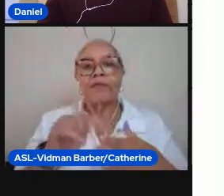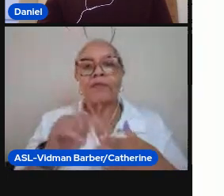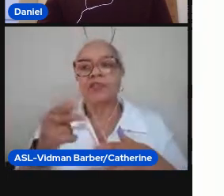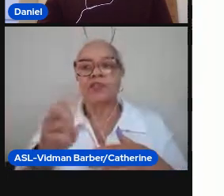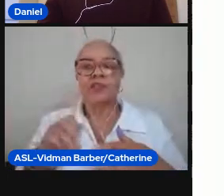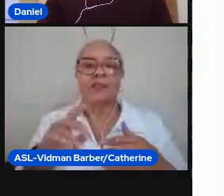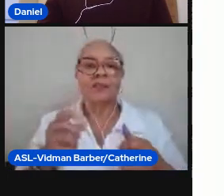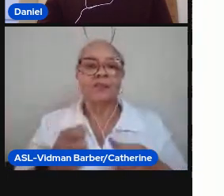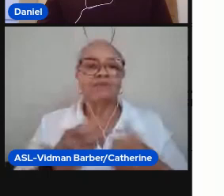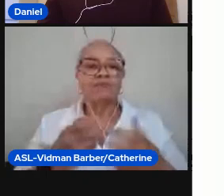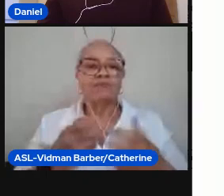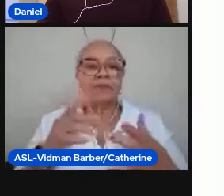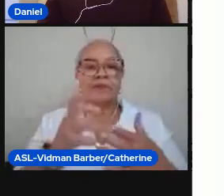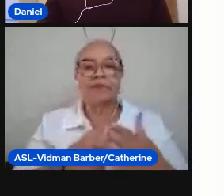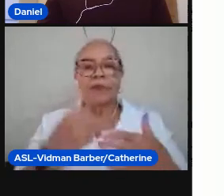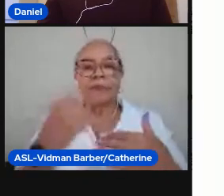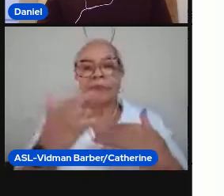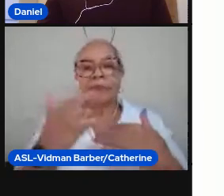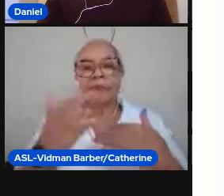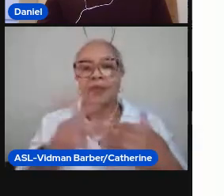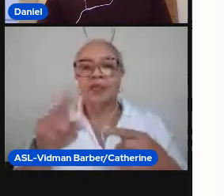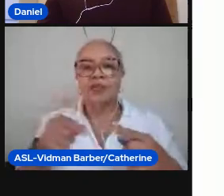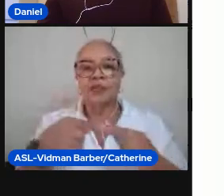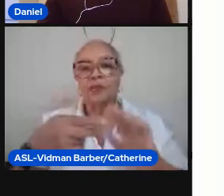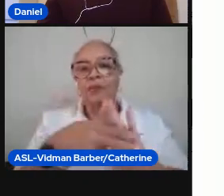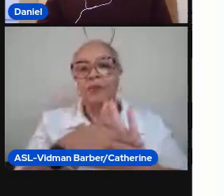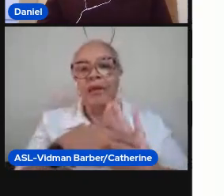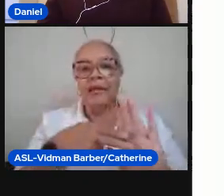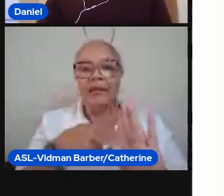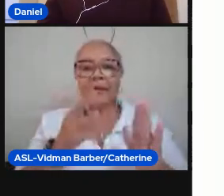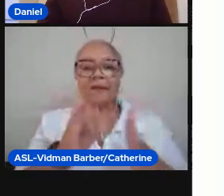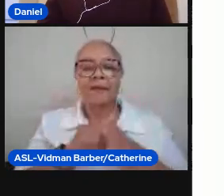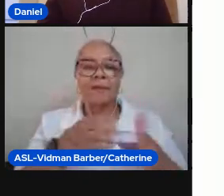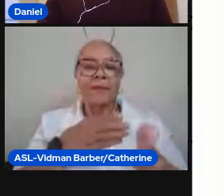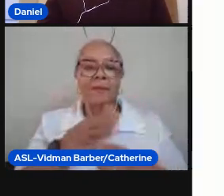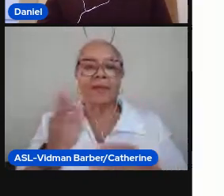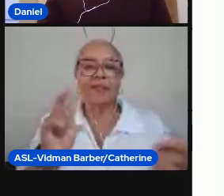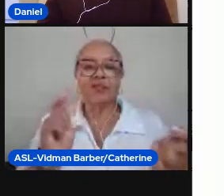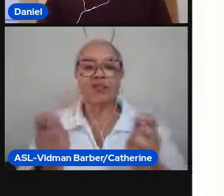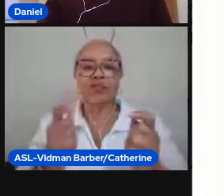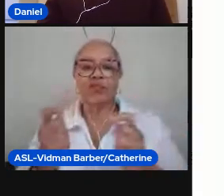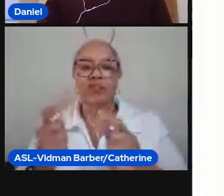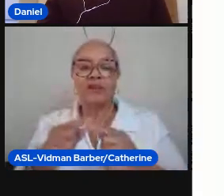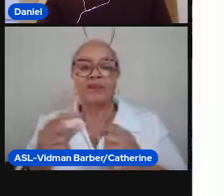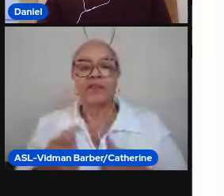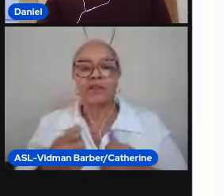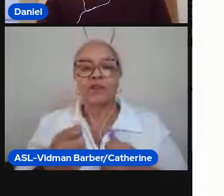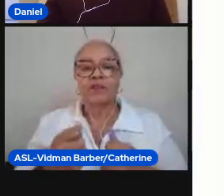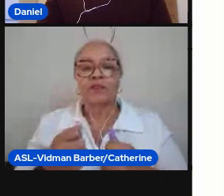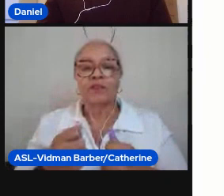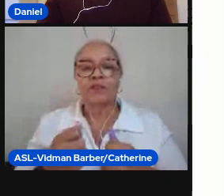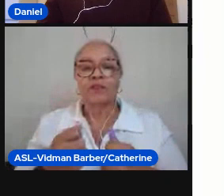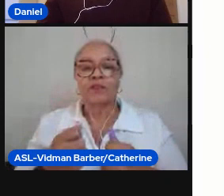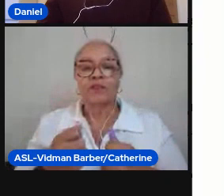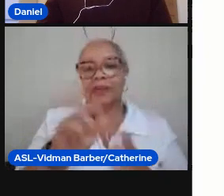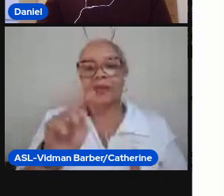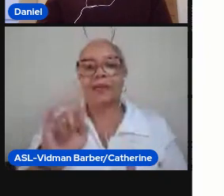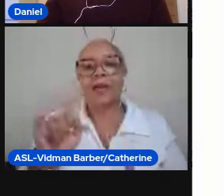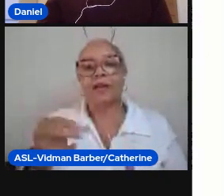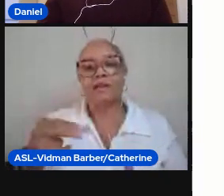from blood. And just to highlight that the main changes in gene expression we saw were at typhoid diagnosis.